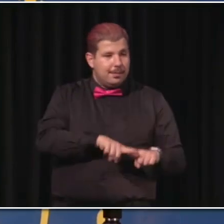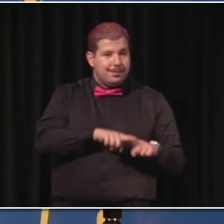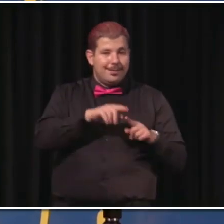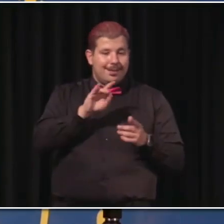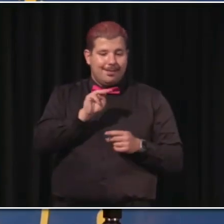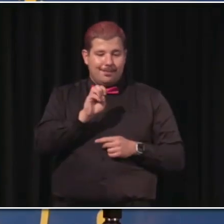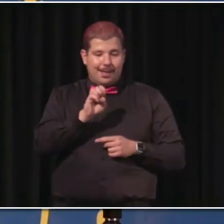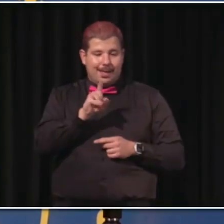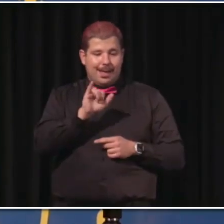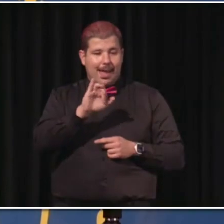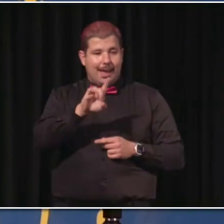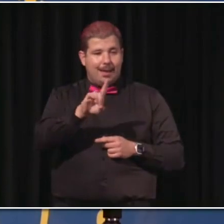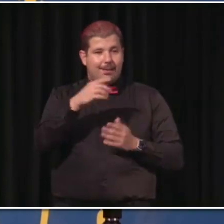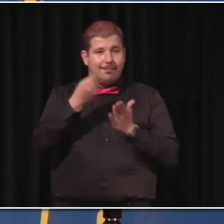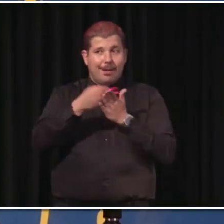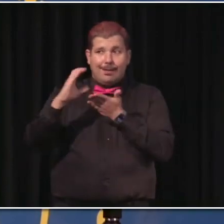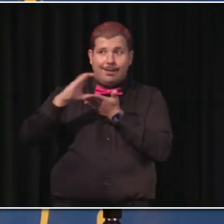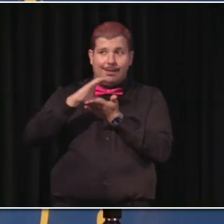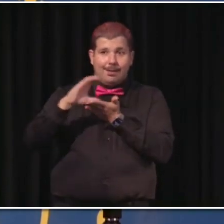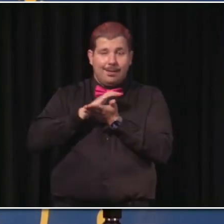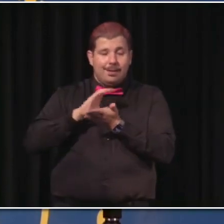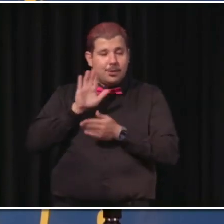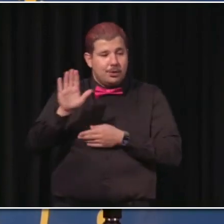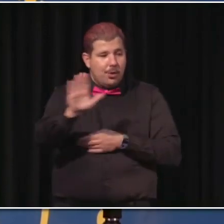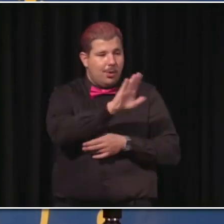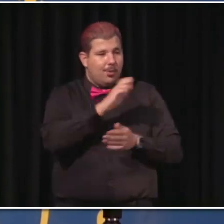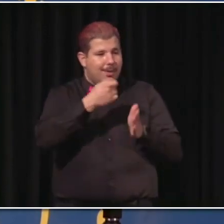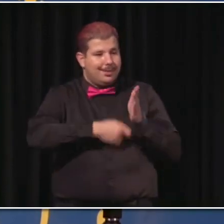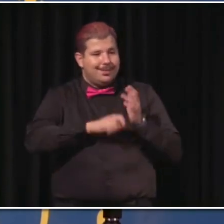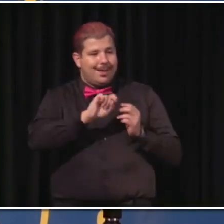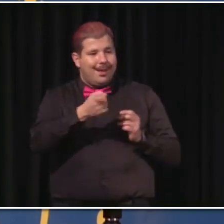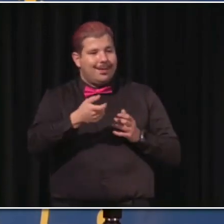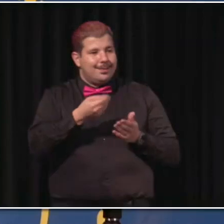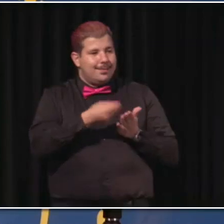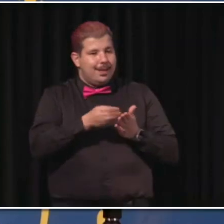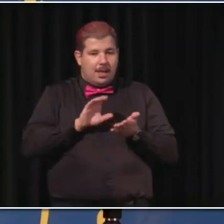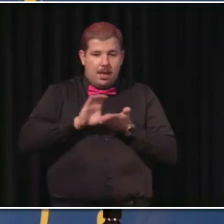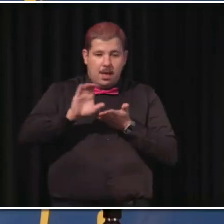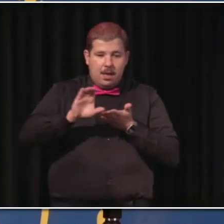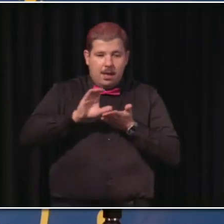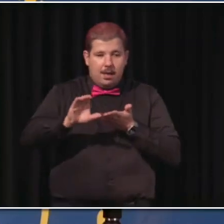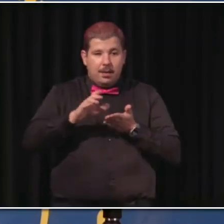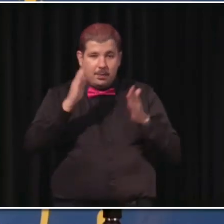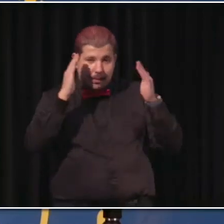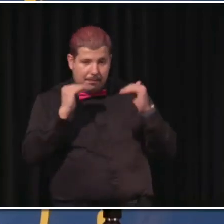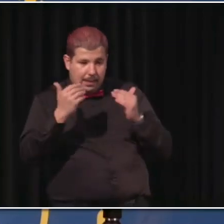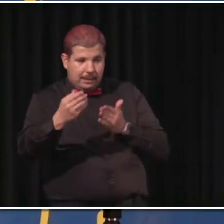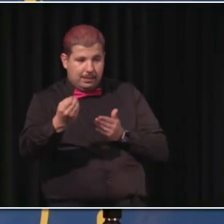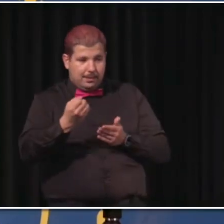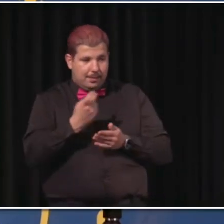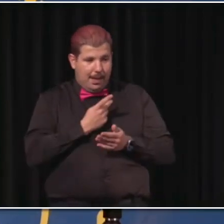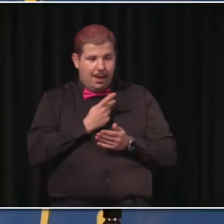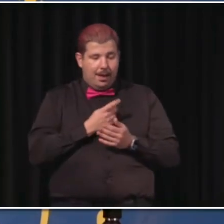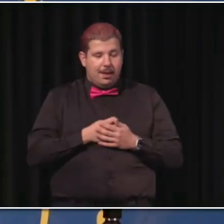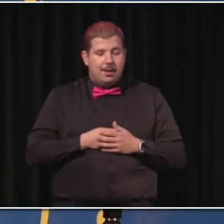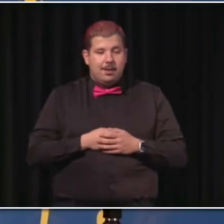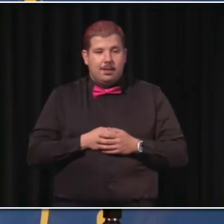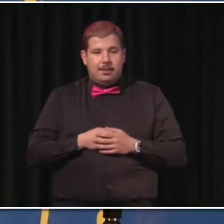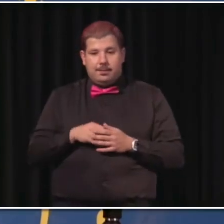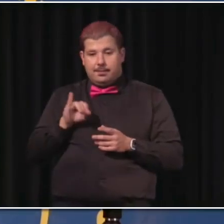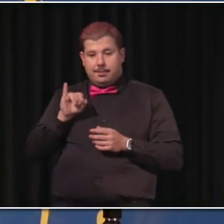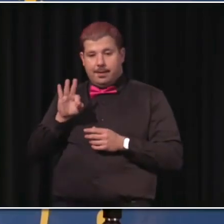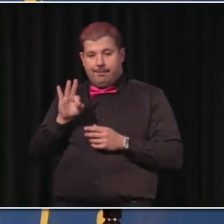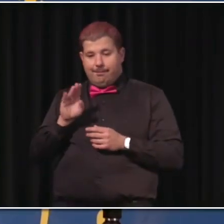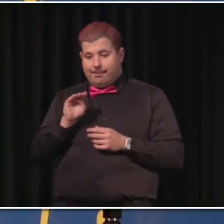funding. These are your tax dollars, money you pay in and expect to get back. If our Medicaid